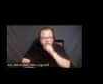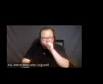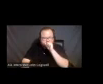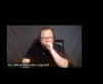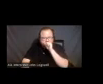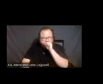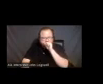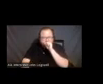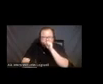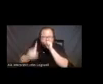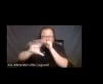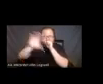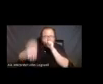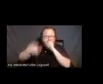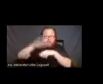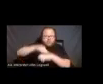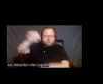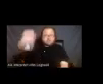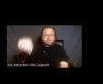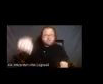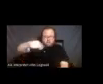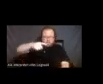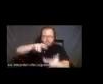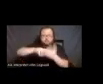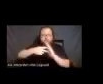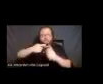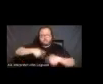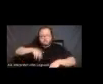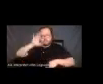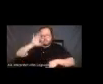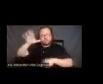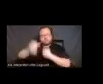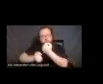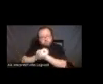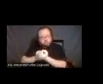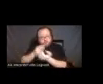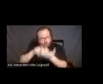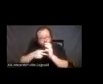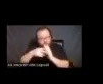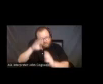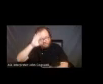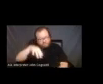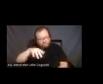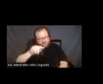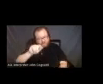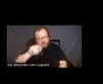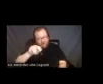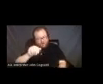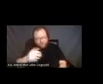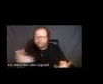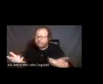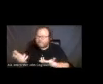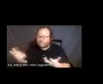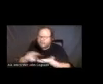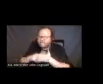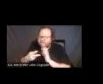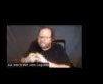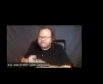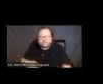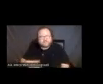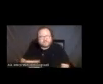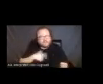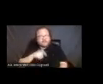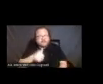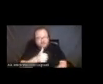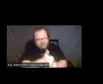Oh, we got 100% on yes, we'll be sponsoring. You know what that means, Tana? What does that mean, Dakota? We need